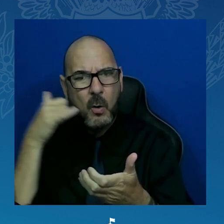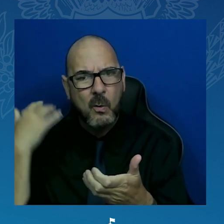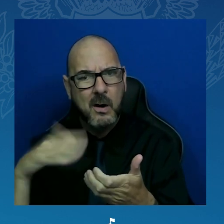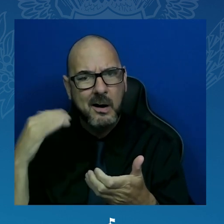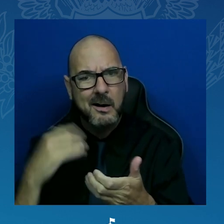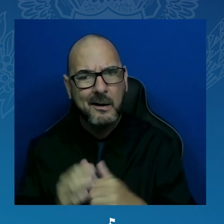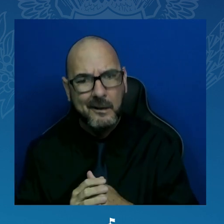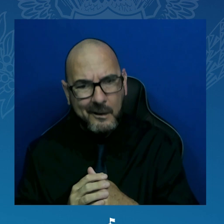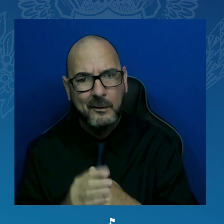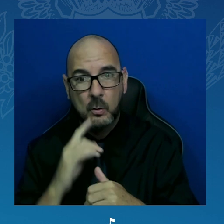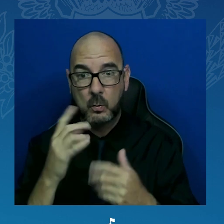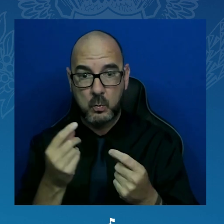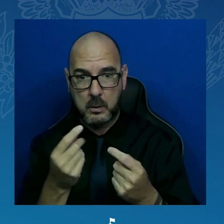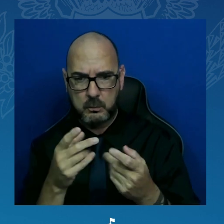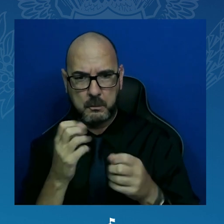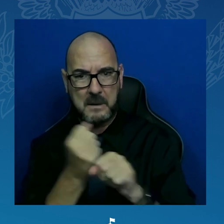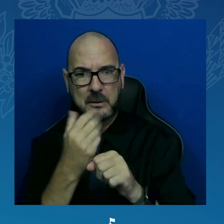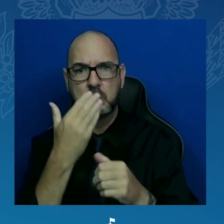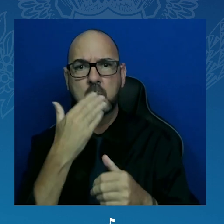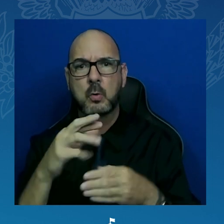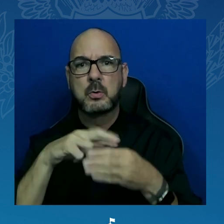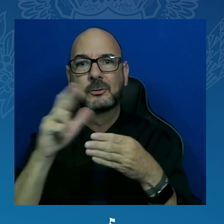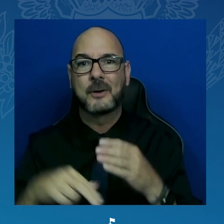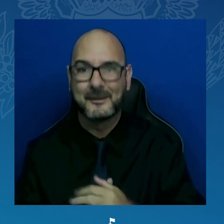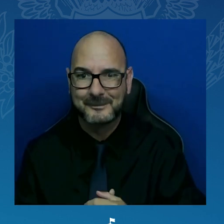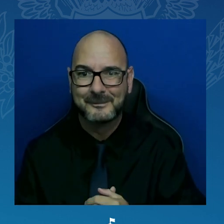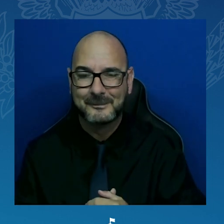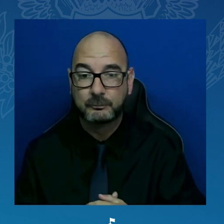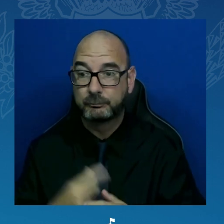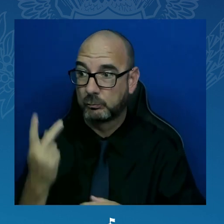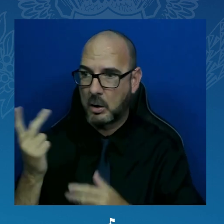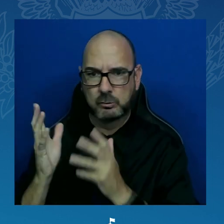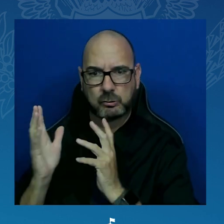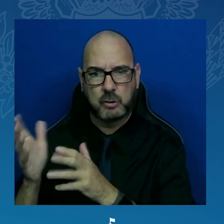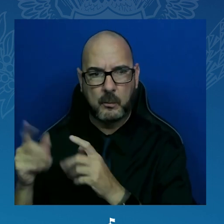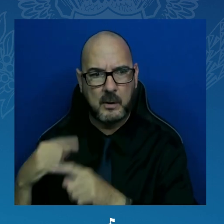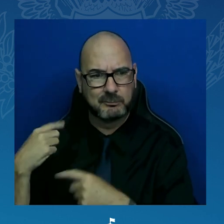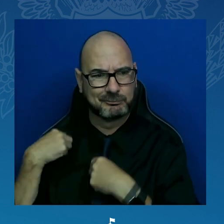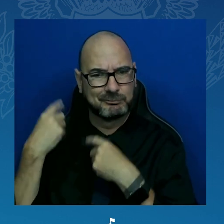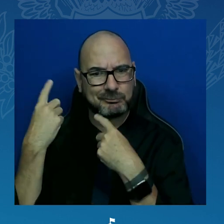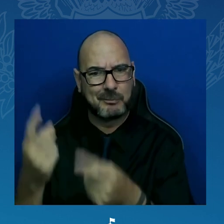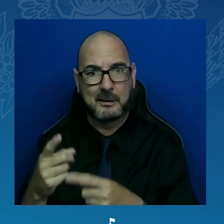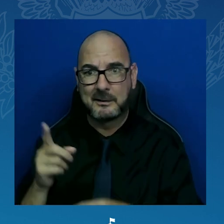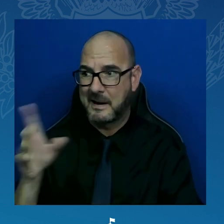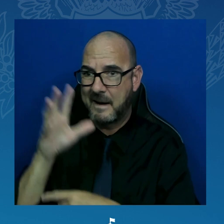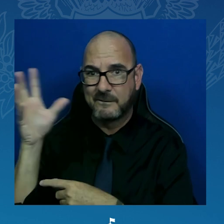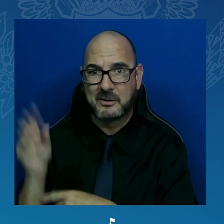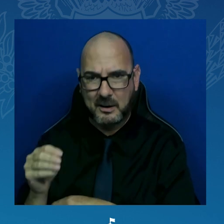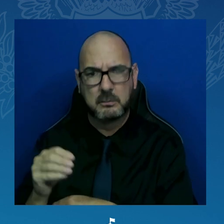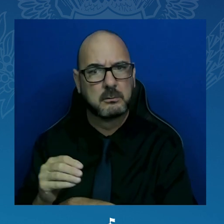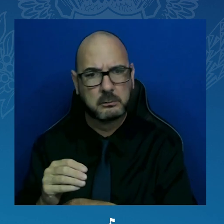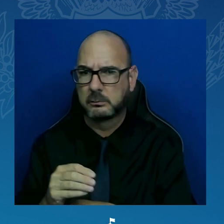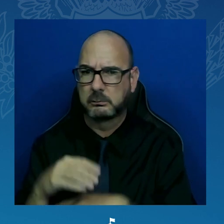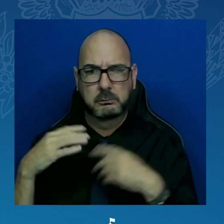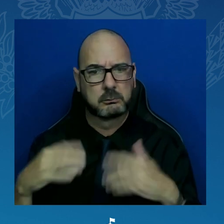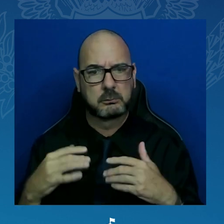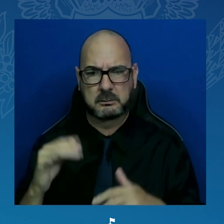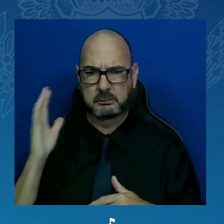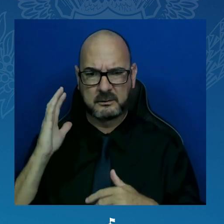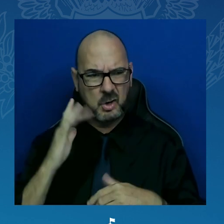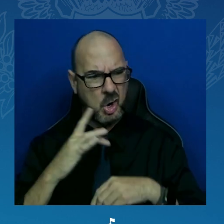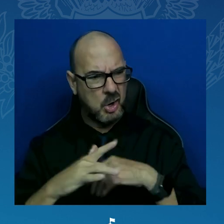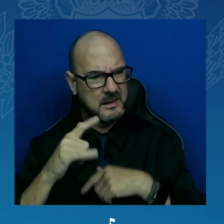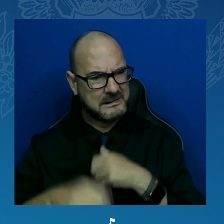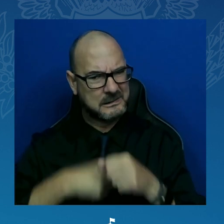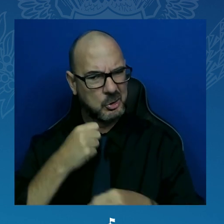And Mr. President, you and I have talked about our work thus far on the African continent. Earlier this year, I was